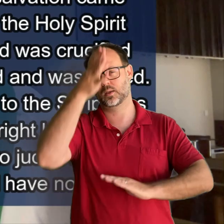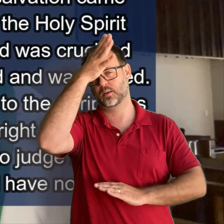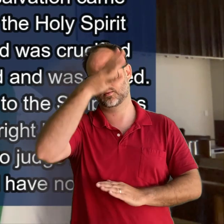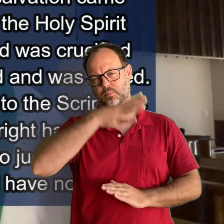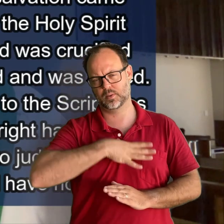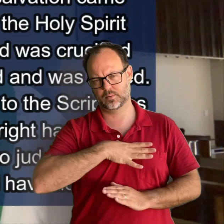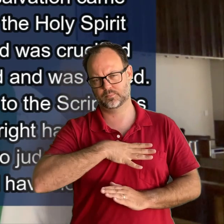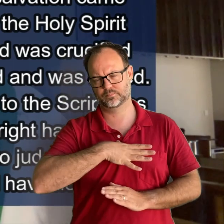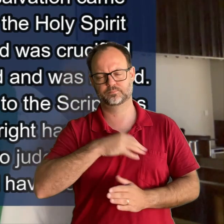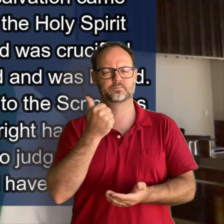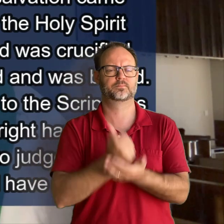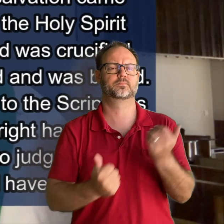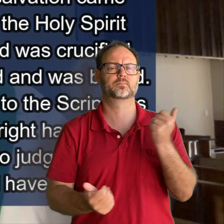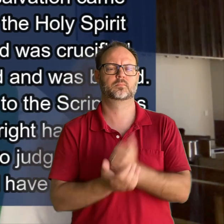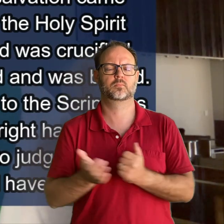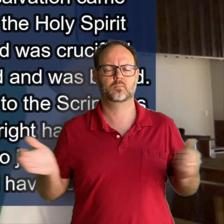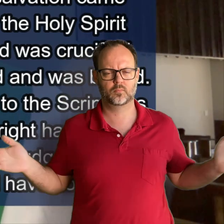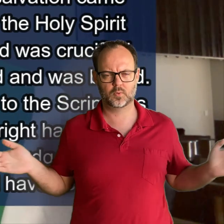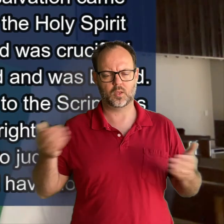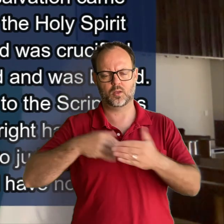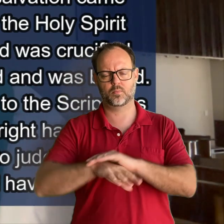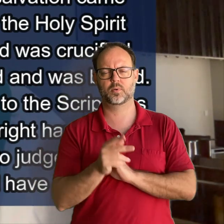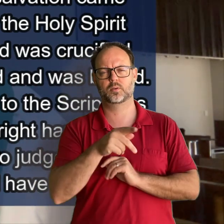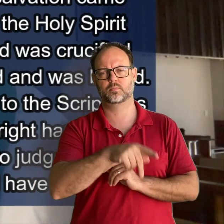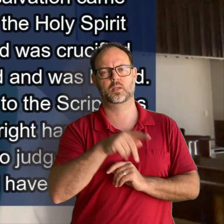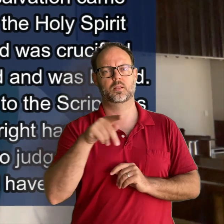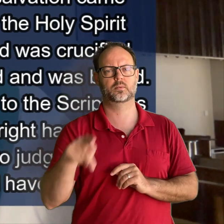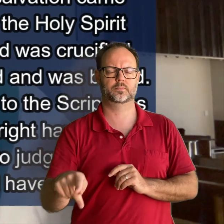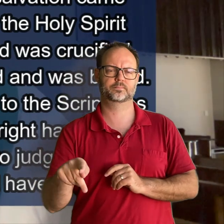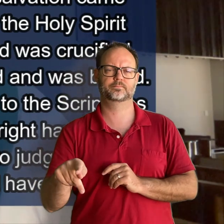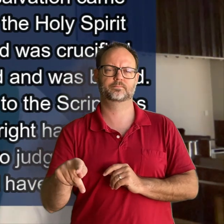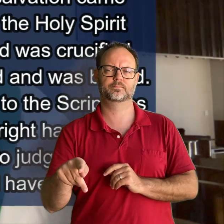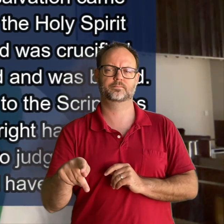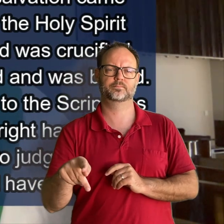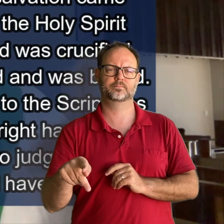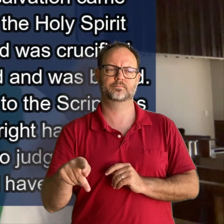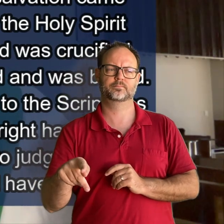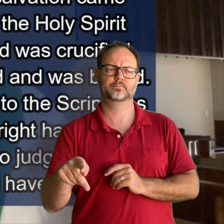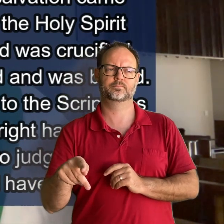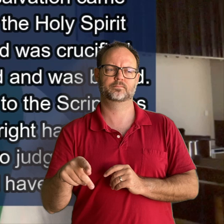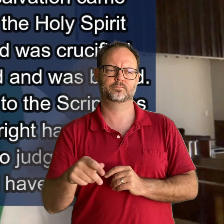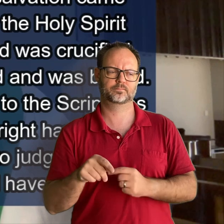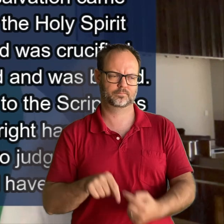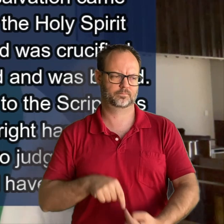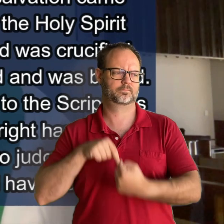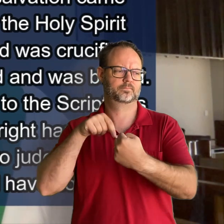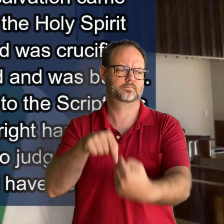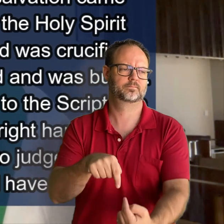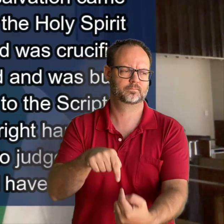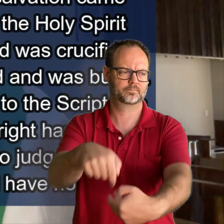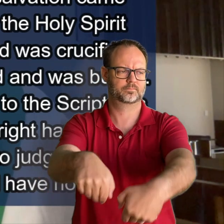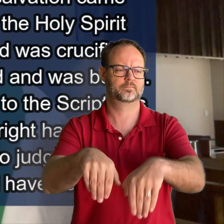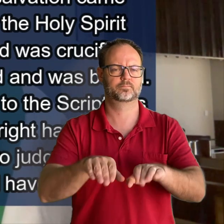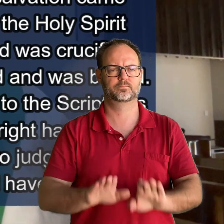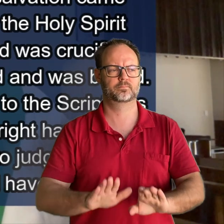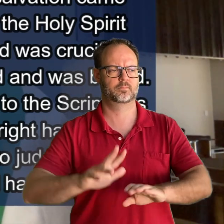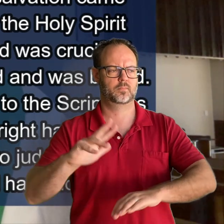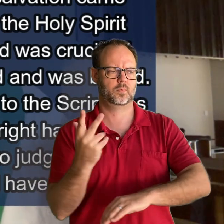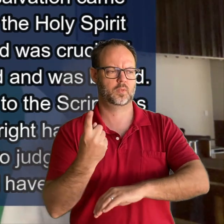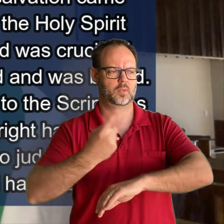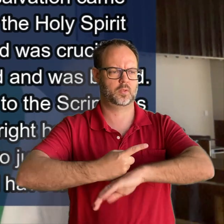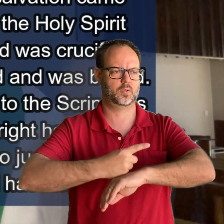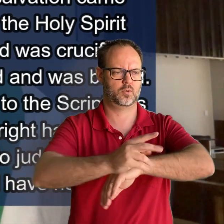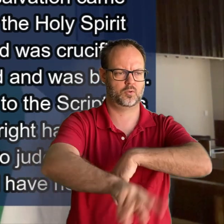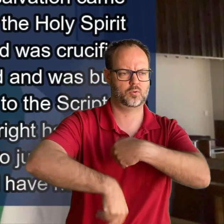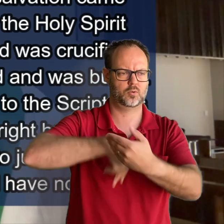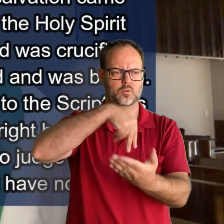man, and was crucified also for us under Pontius Pilate. He suffered and was buried. And